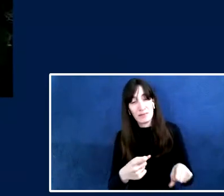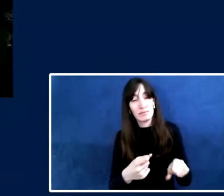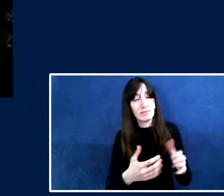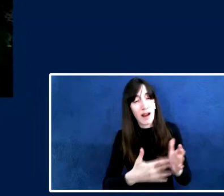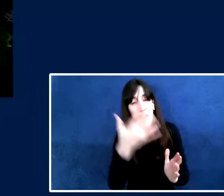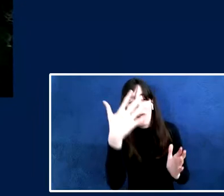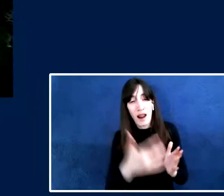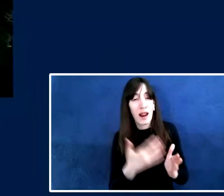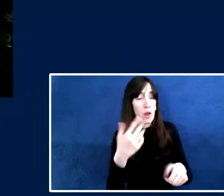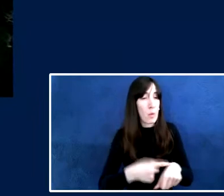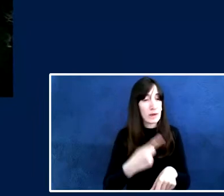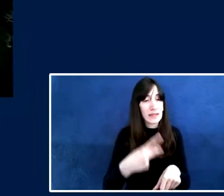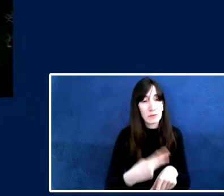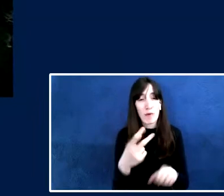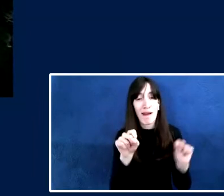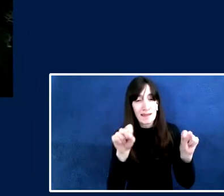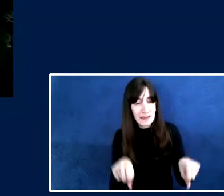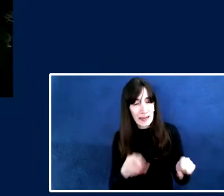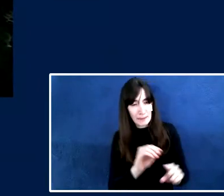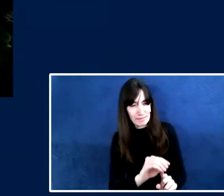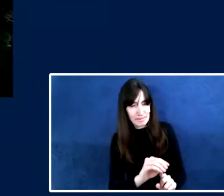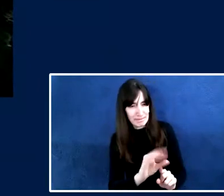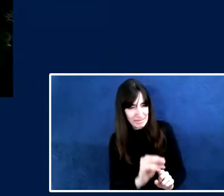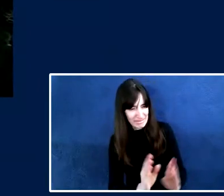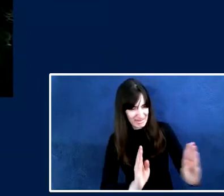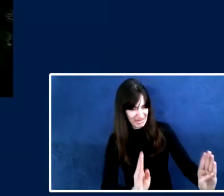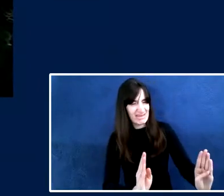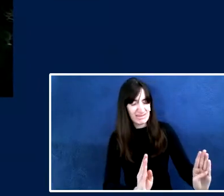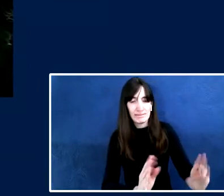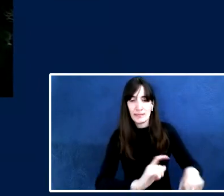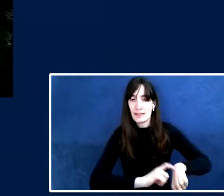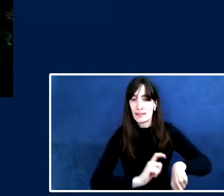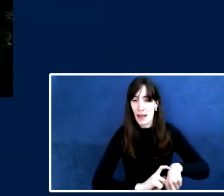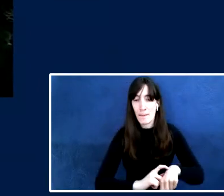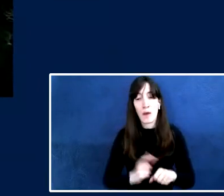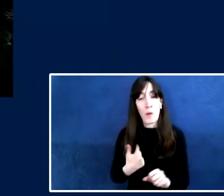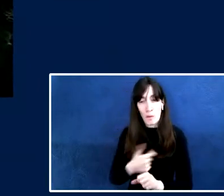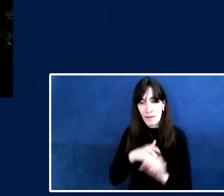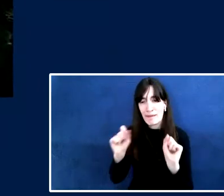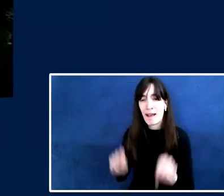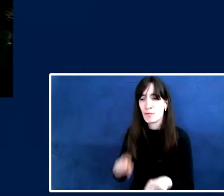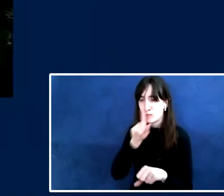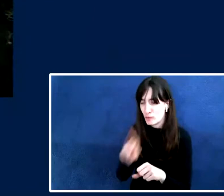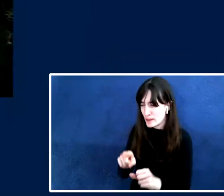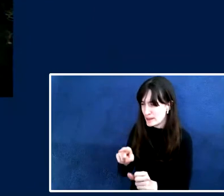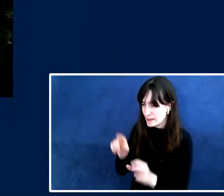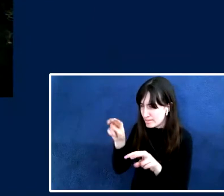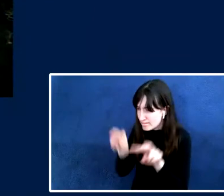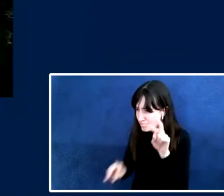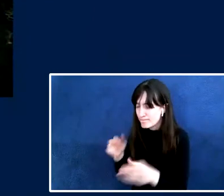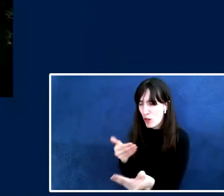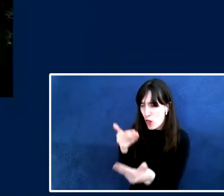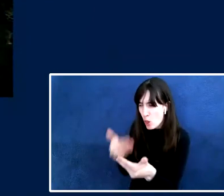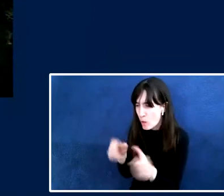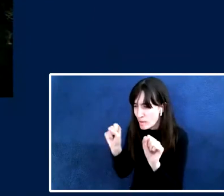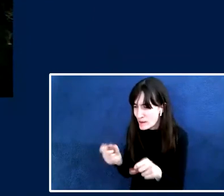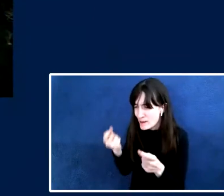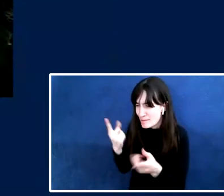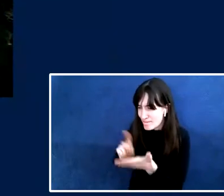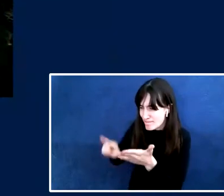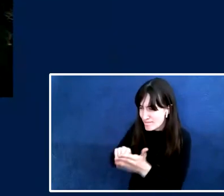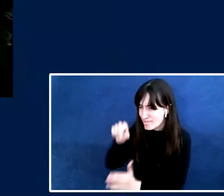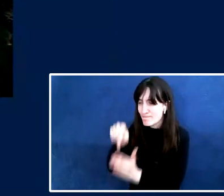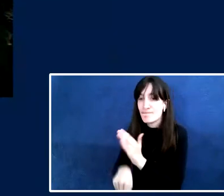short snapshot of what's going on. We're able to really take a close look at this, and what we've done in